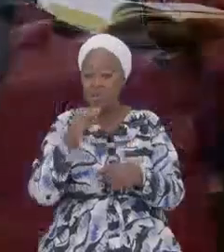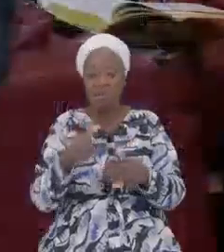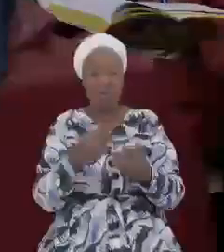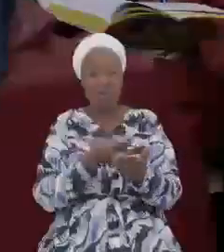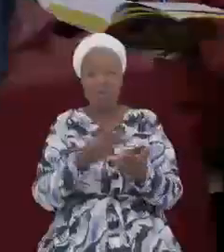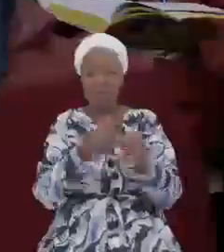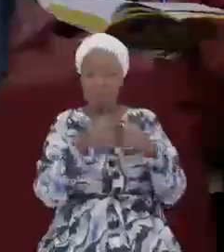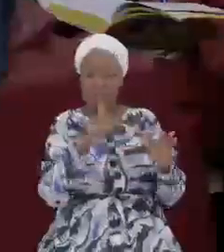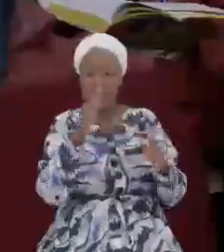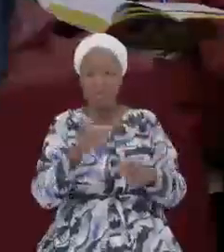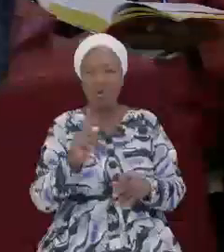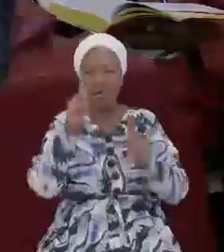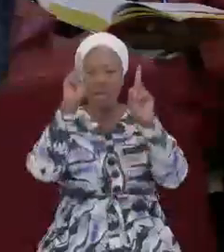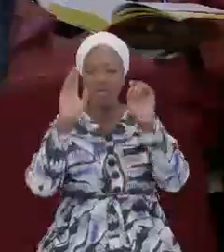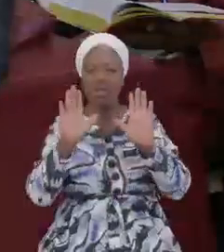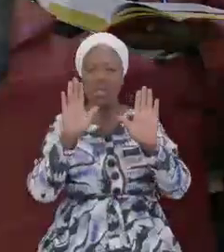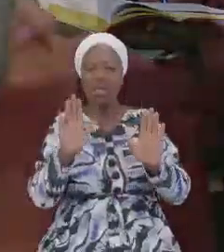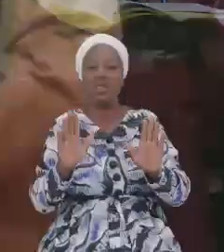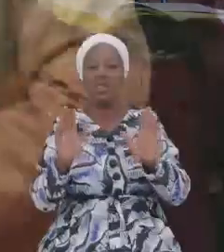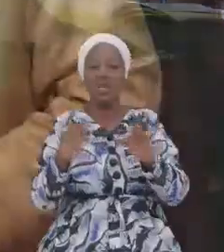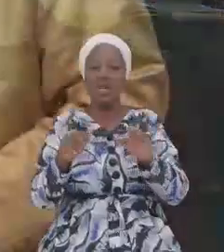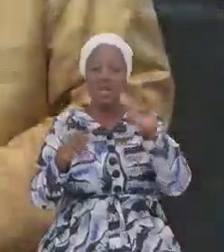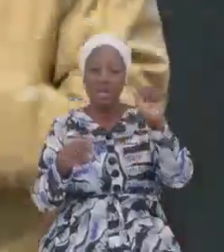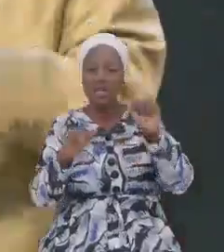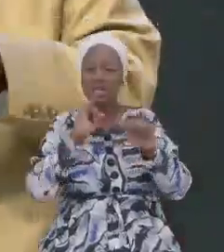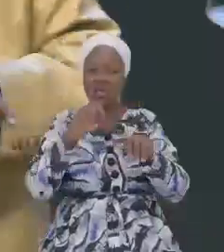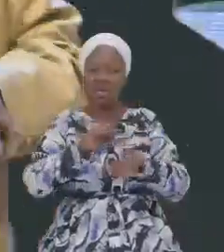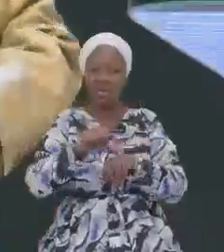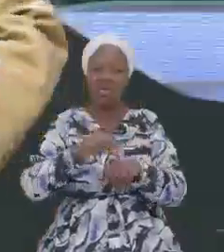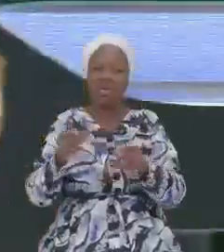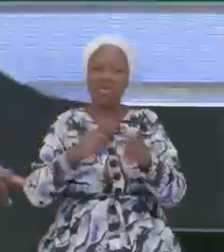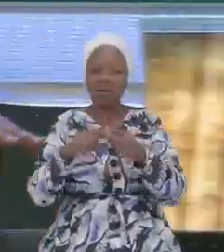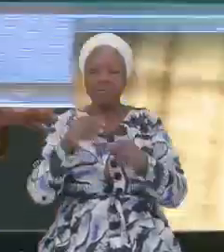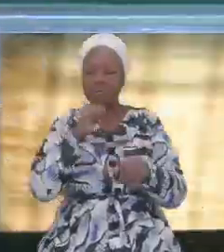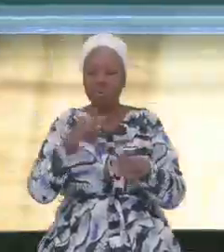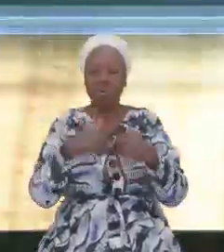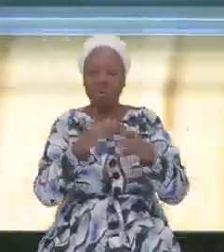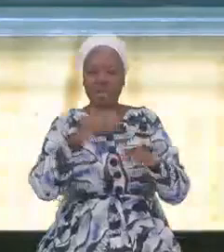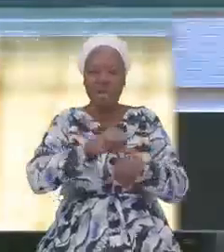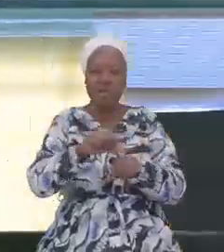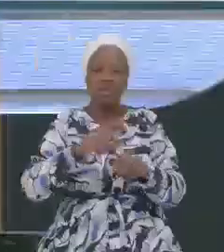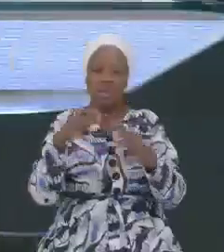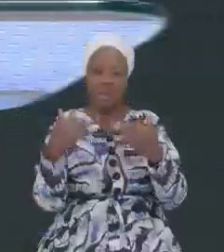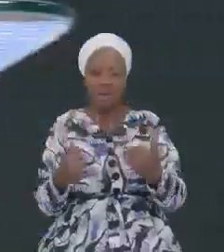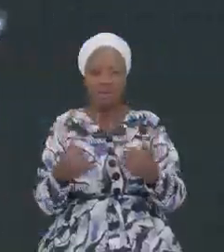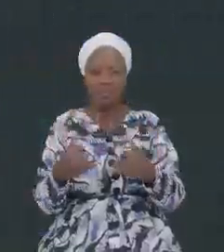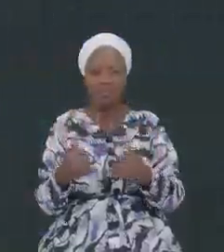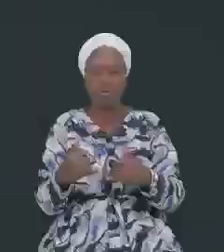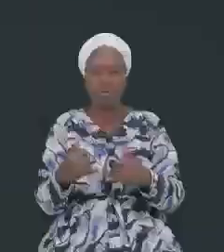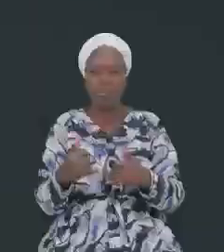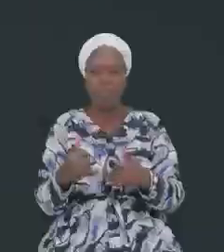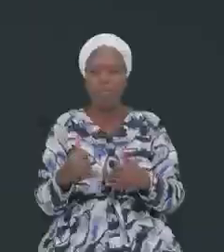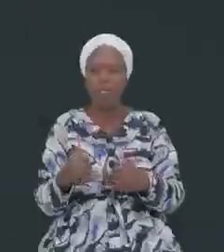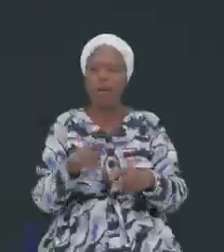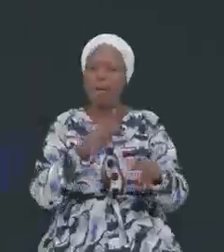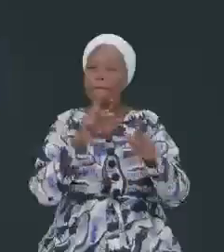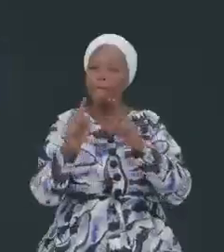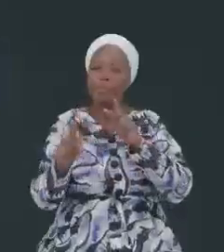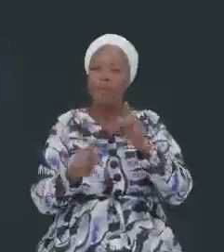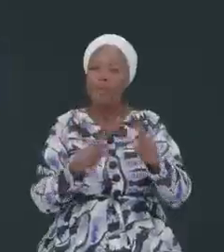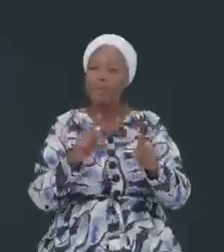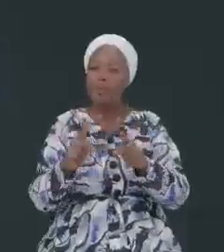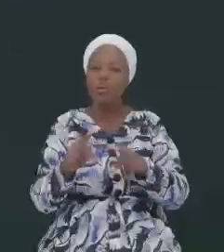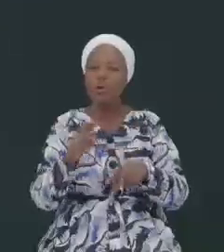your excellence. It is for the anointing. You will not lose your anointing. Now, people are known